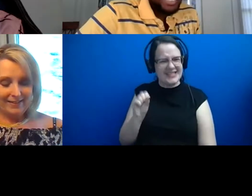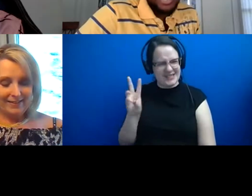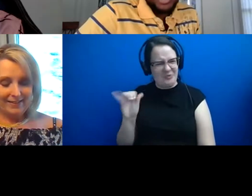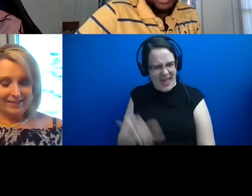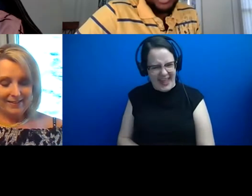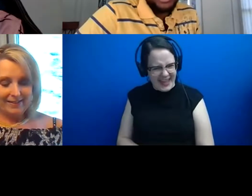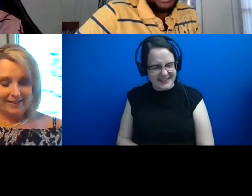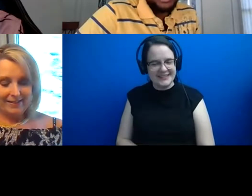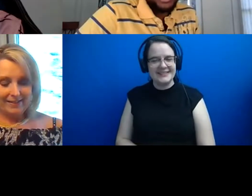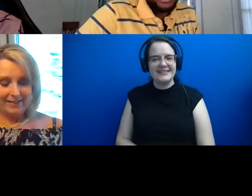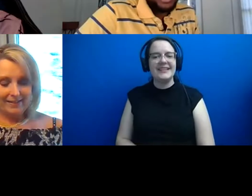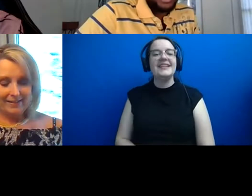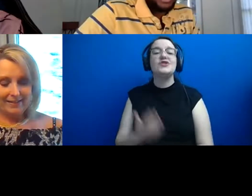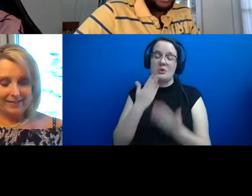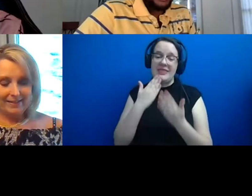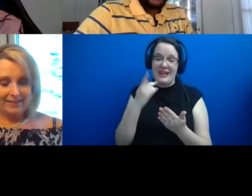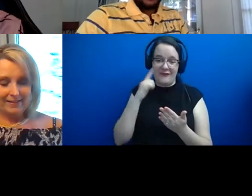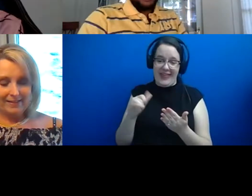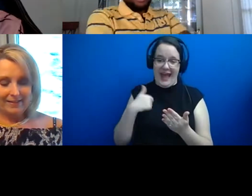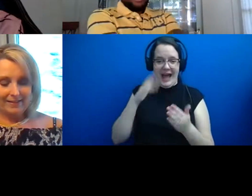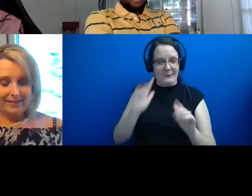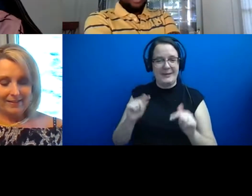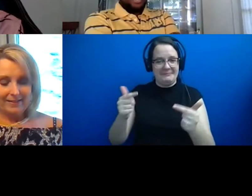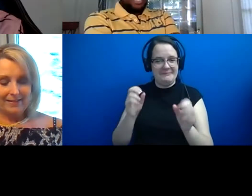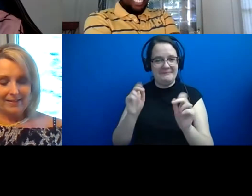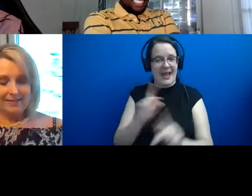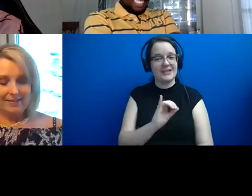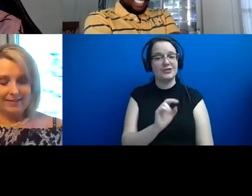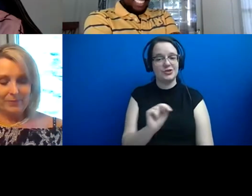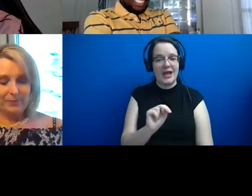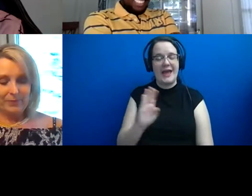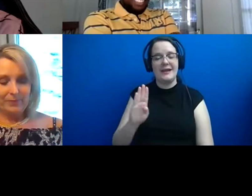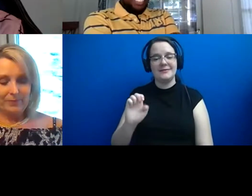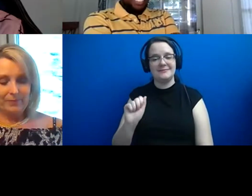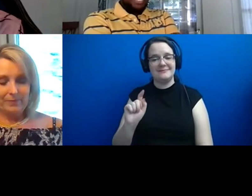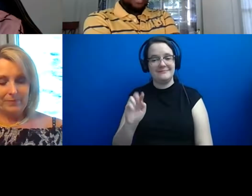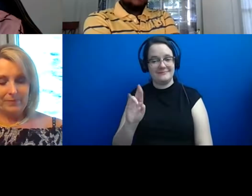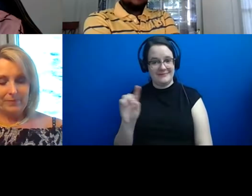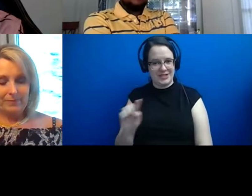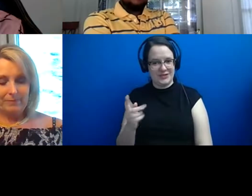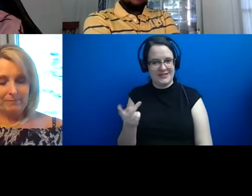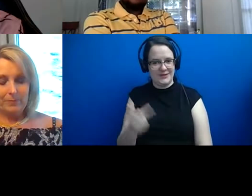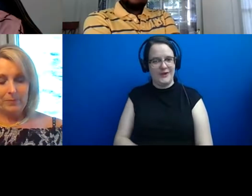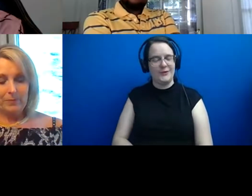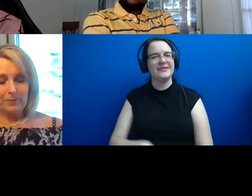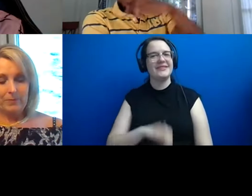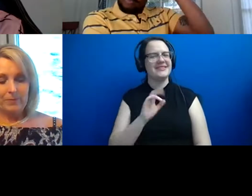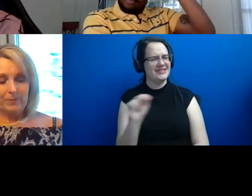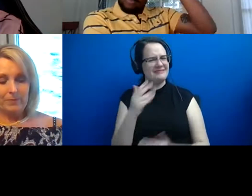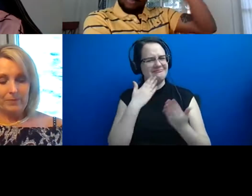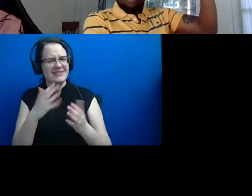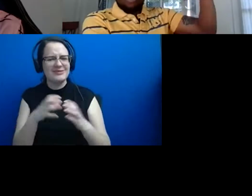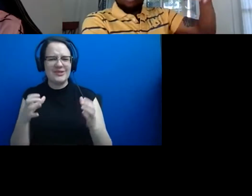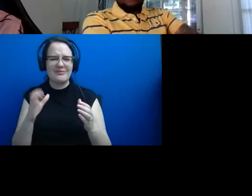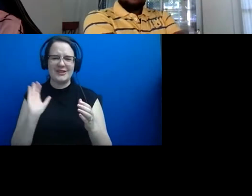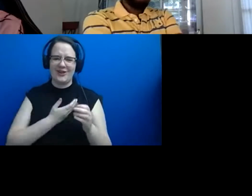and I'm going to turn things back over to Jen and Beatrice. Awesome. Thank you so much to all of our panelists tonight.